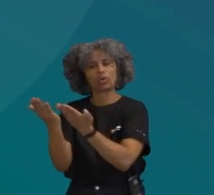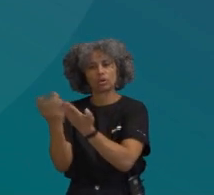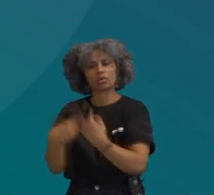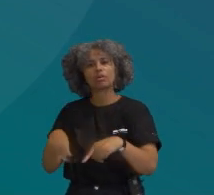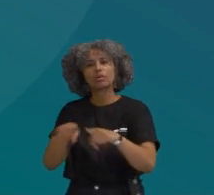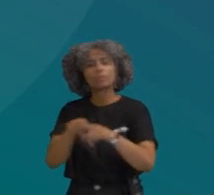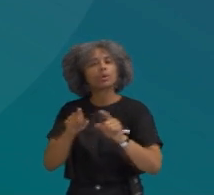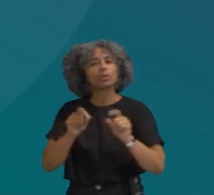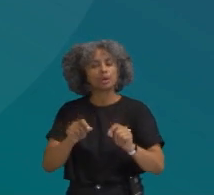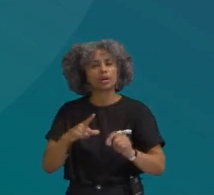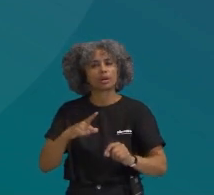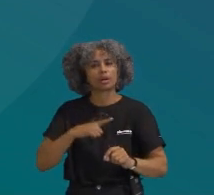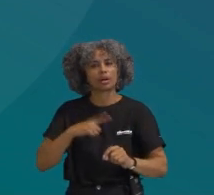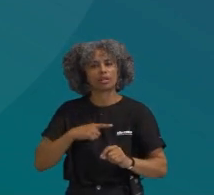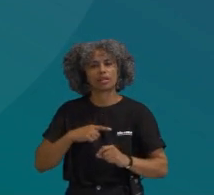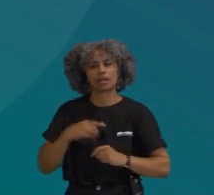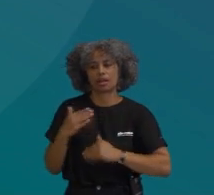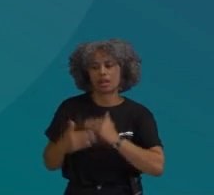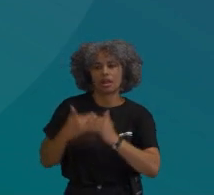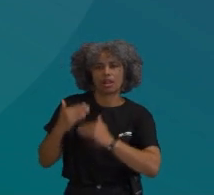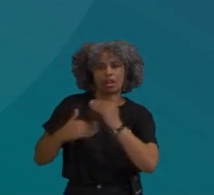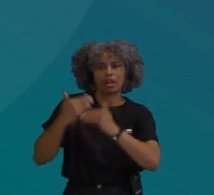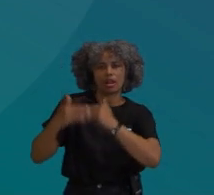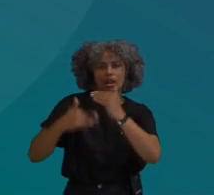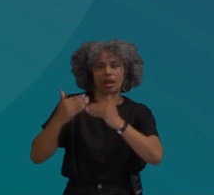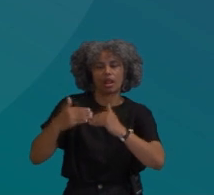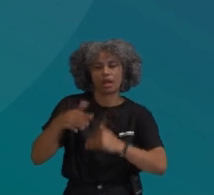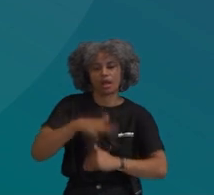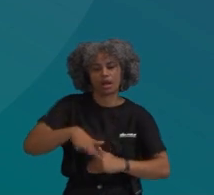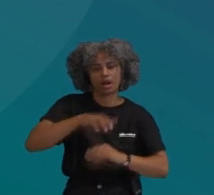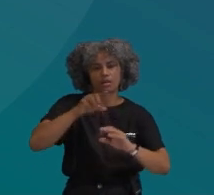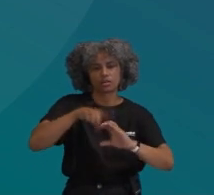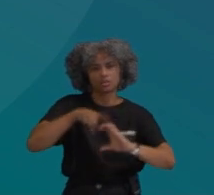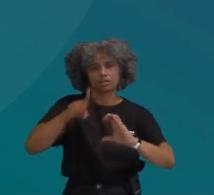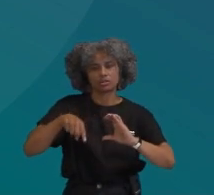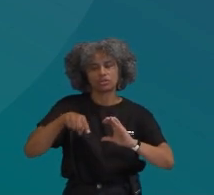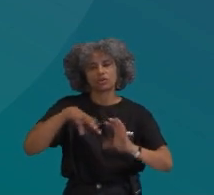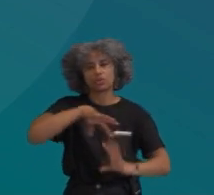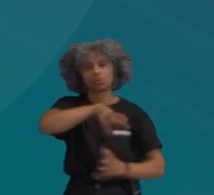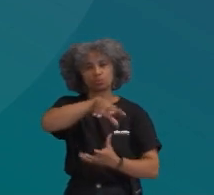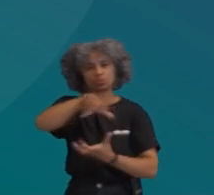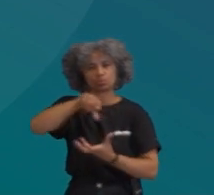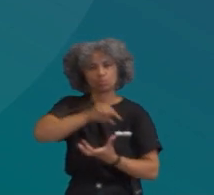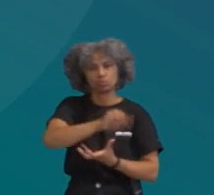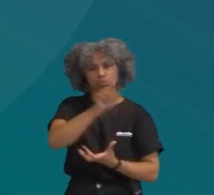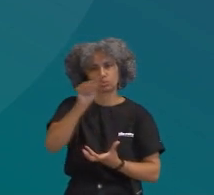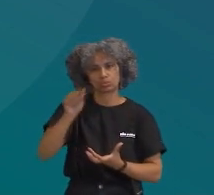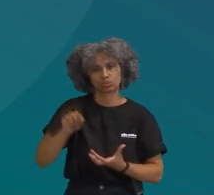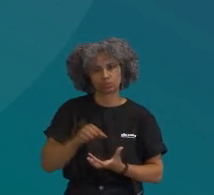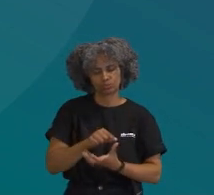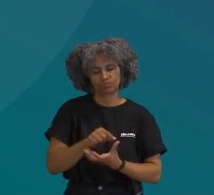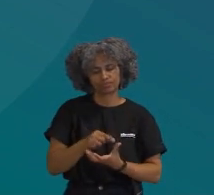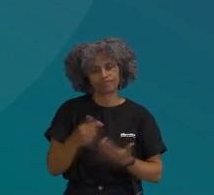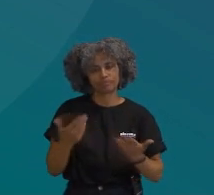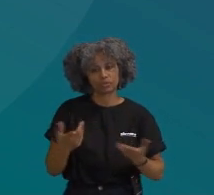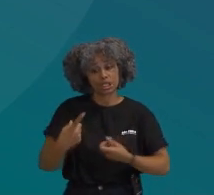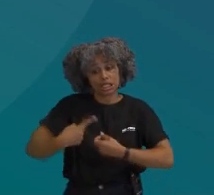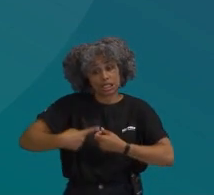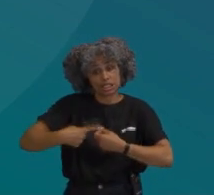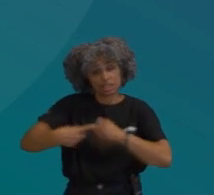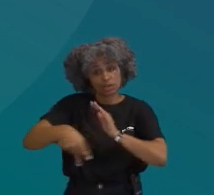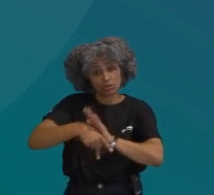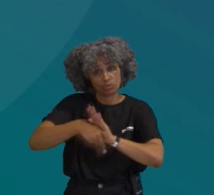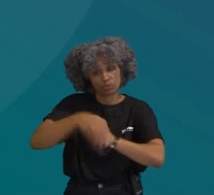biodiversity research. Based on the platform, Seongnam City has successfully restored